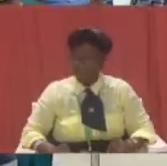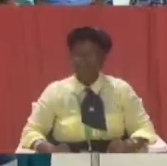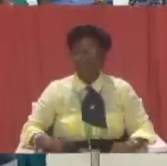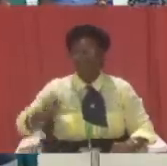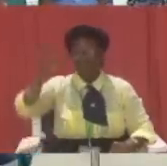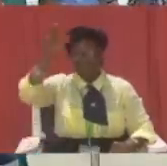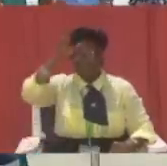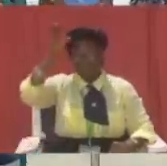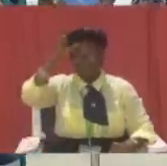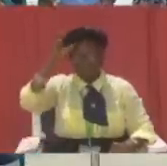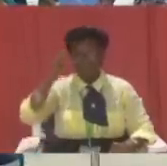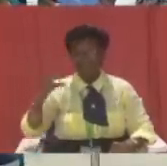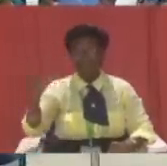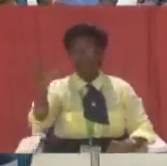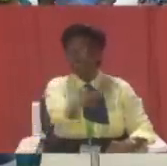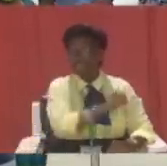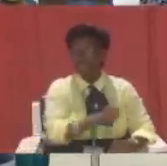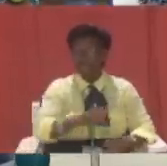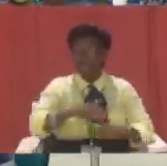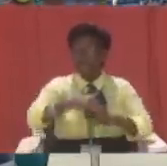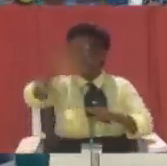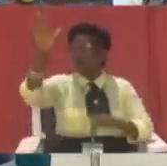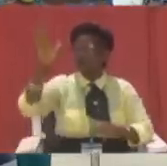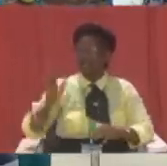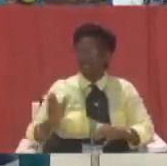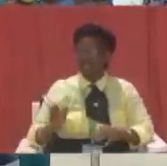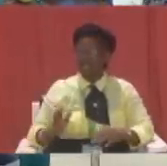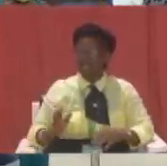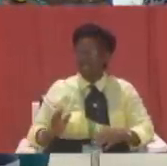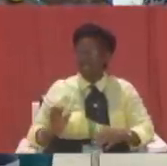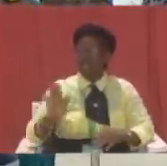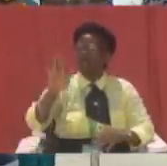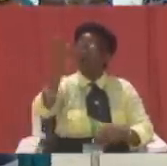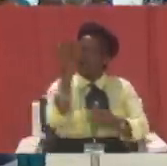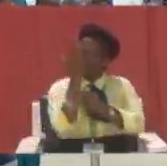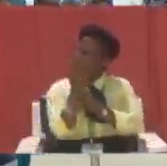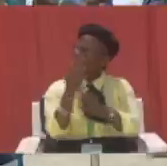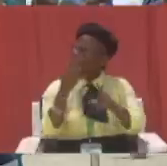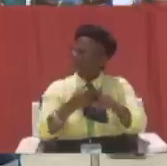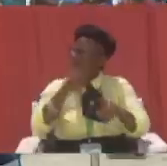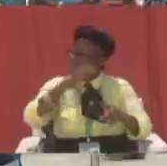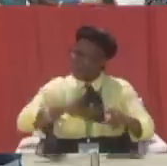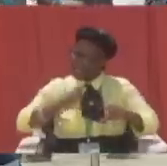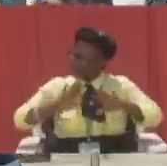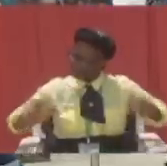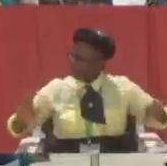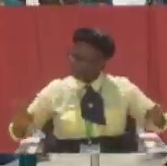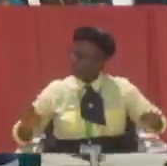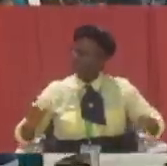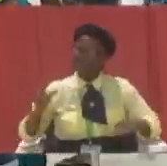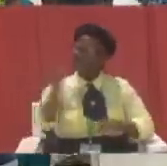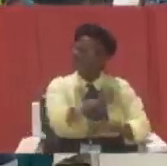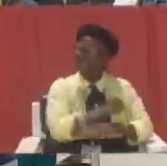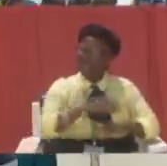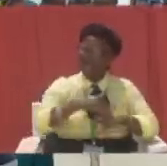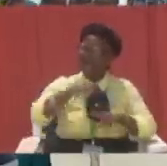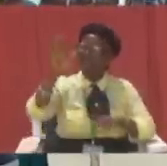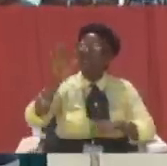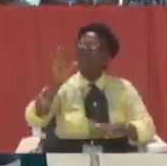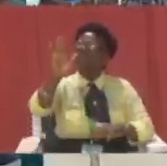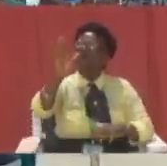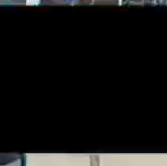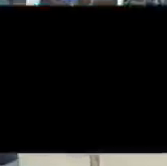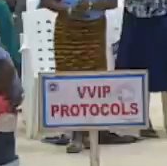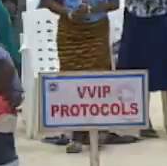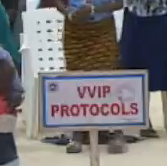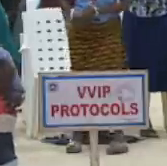Satan, take your hands off my children. Take your hands off my finances. Take your hands off